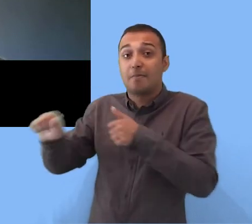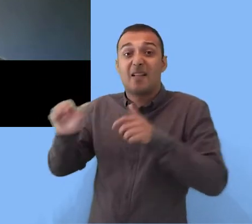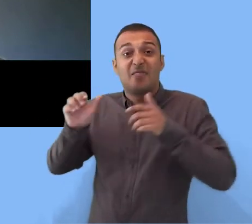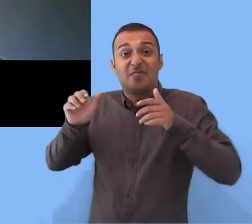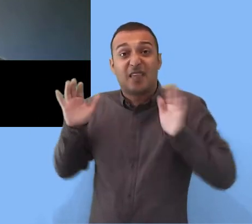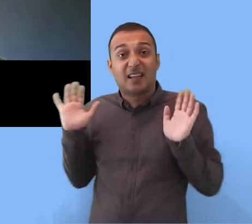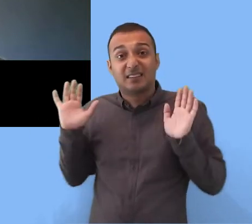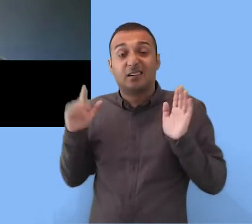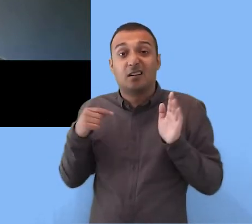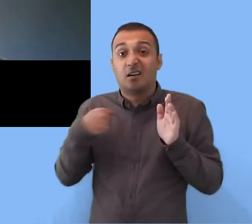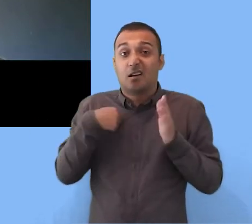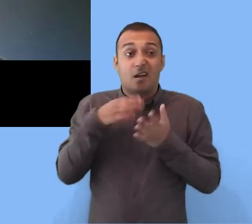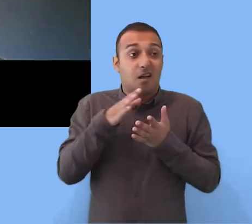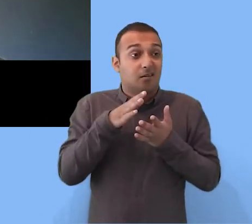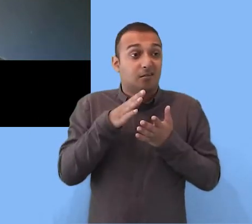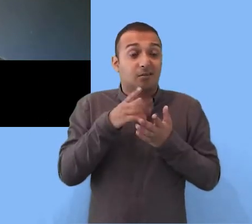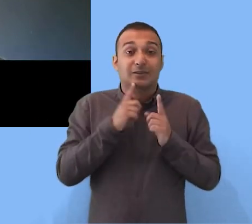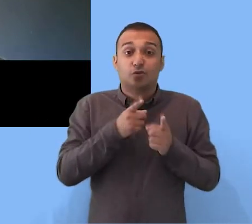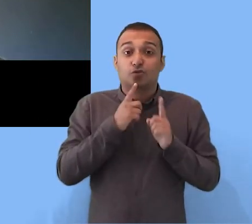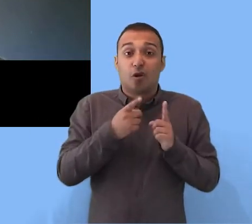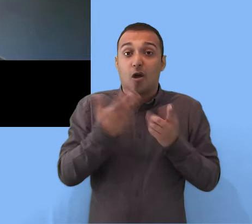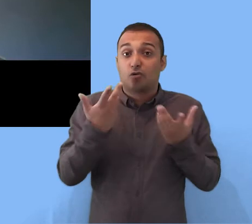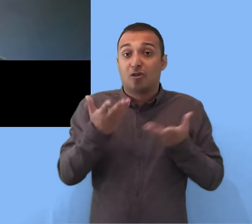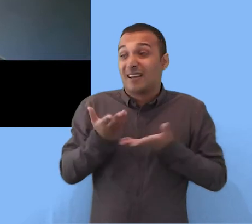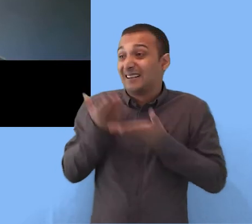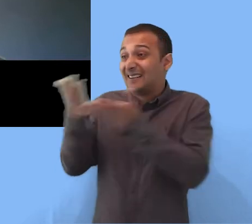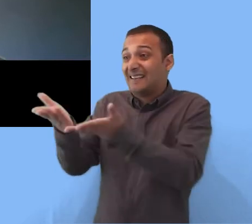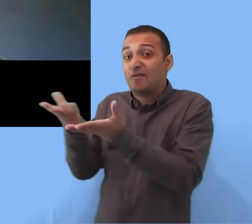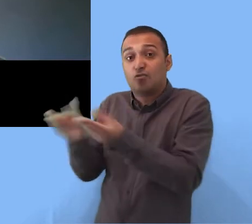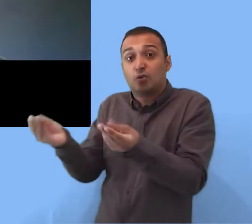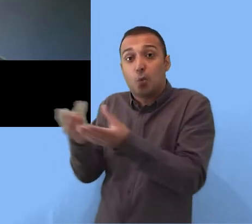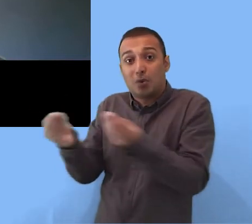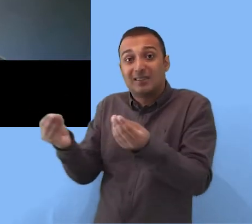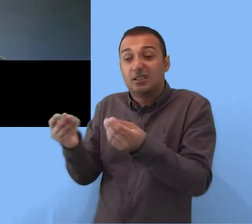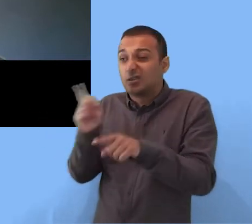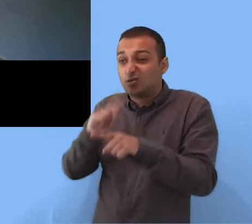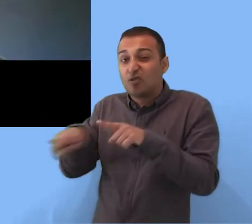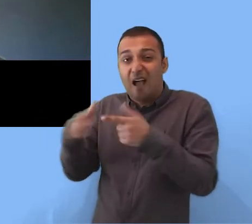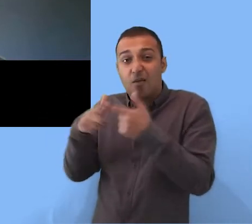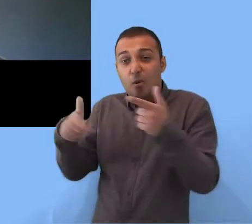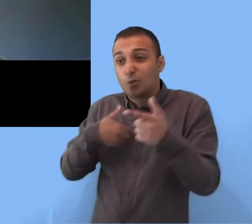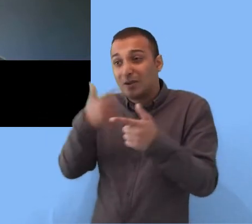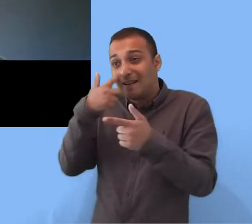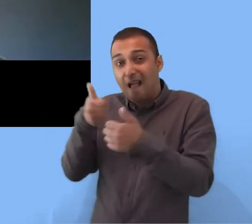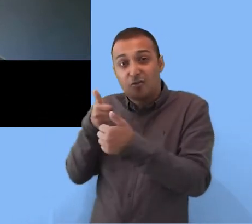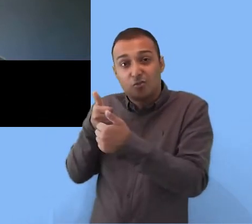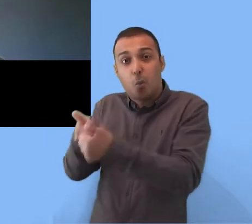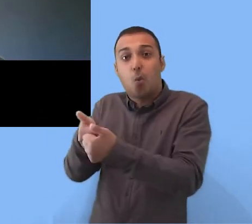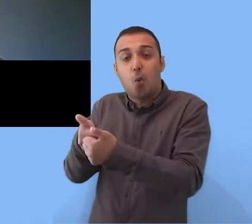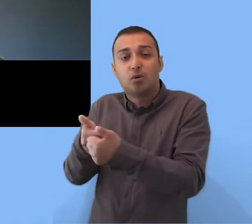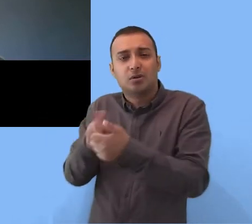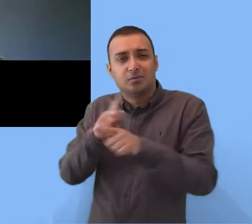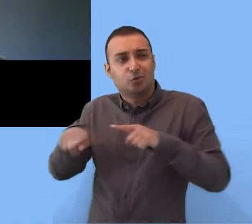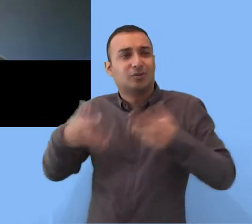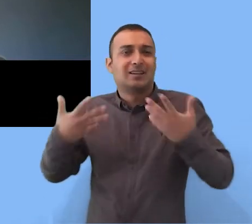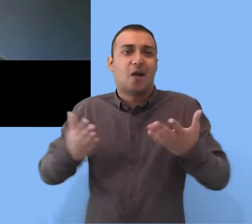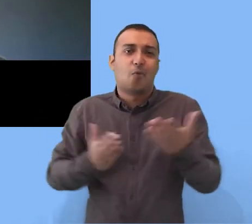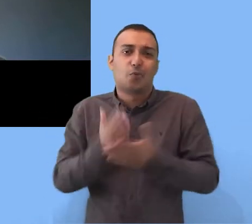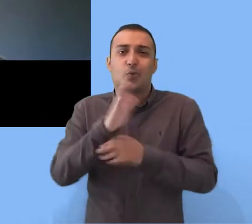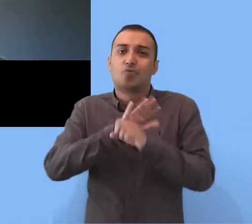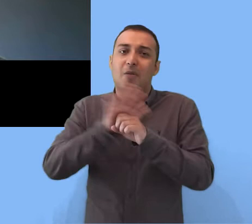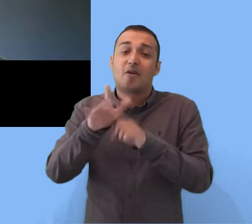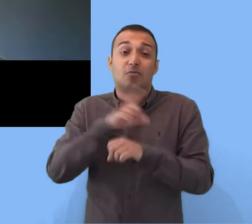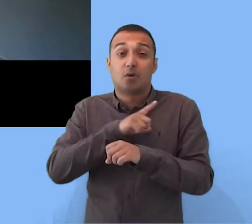over the resources and give some sort of support, you know, especially during this time of COVID, because a lot of the parents like